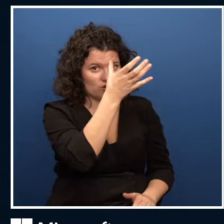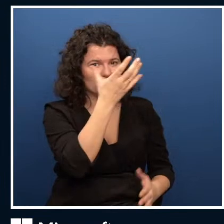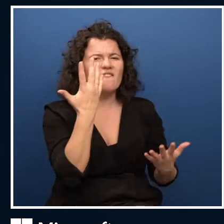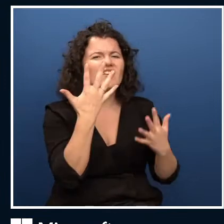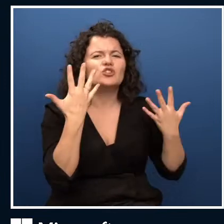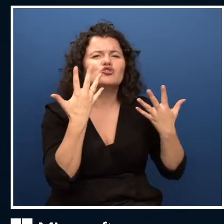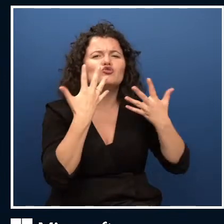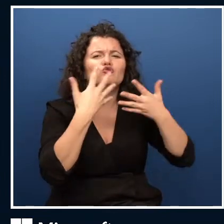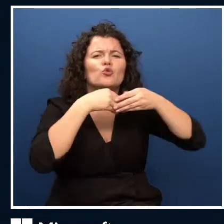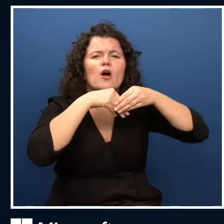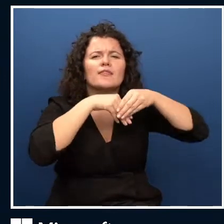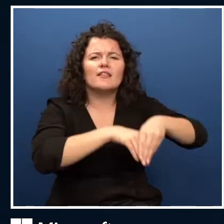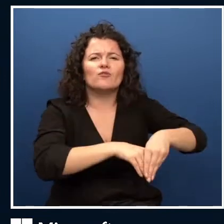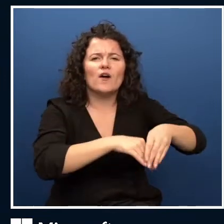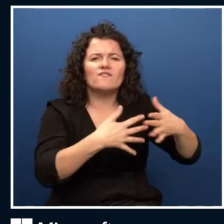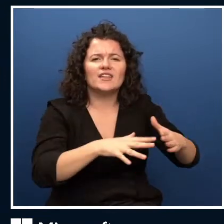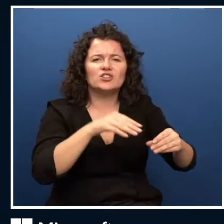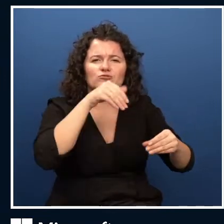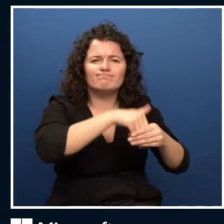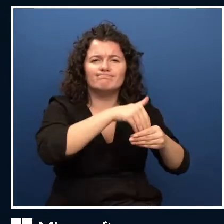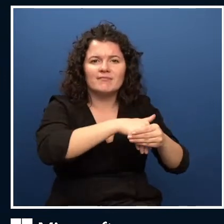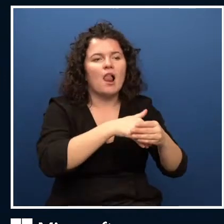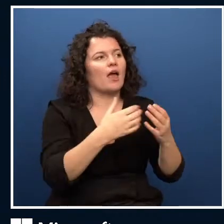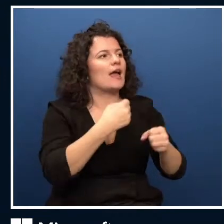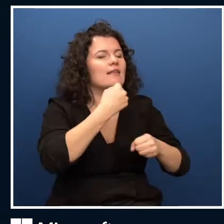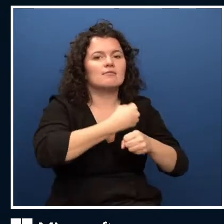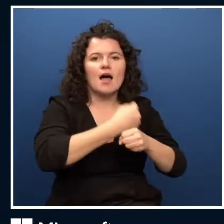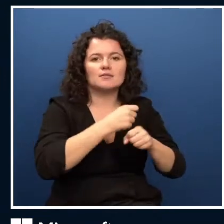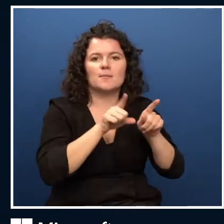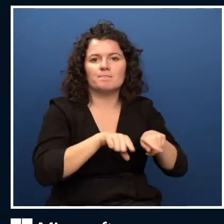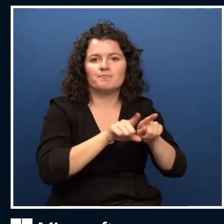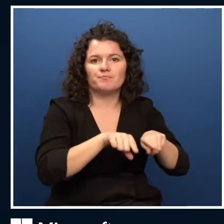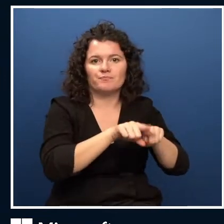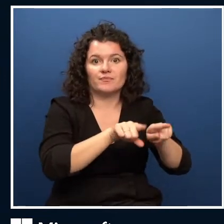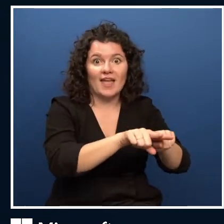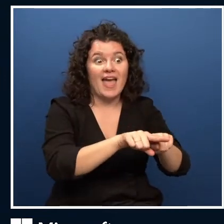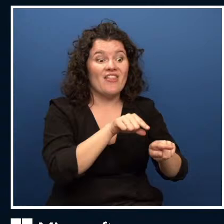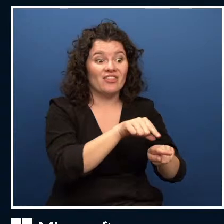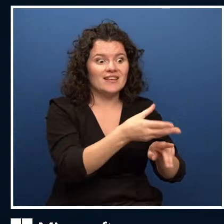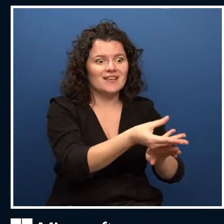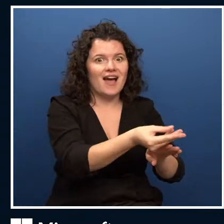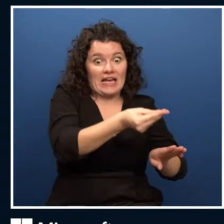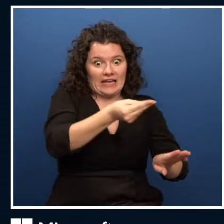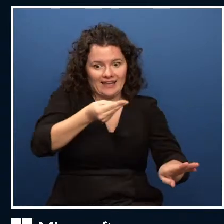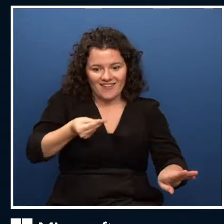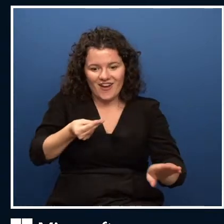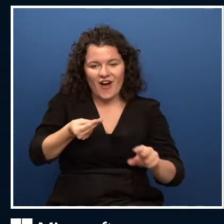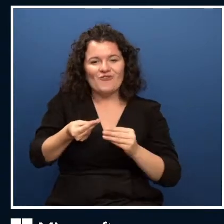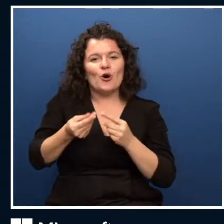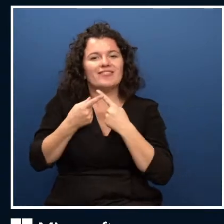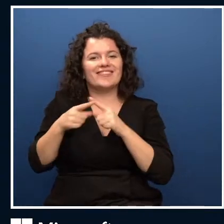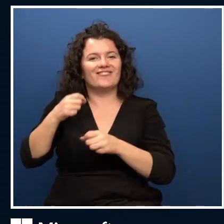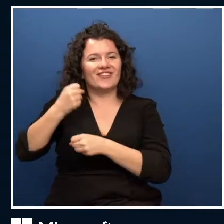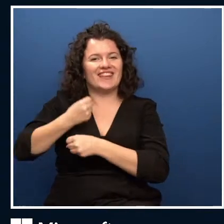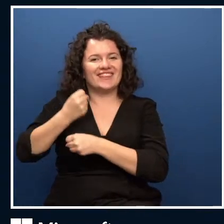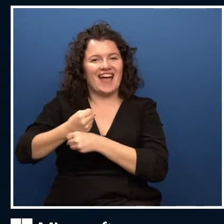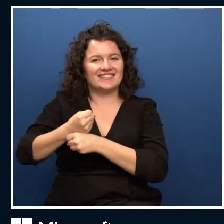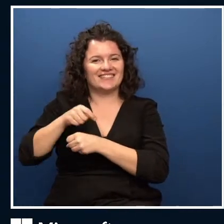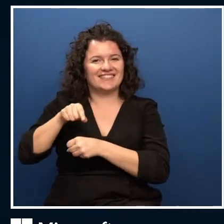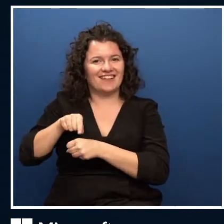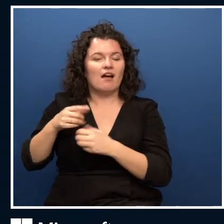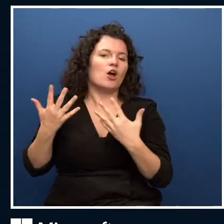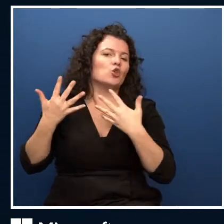from one task and apply that knowledge to a different task. So for example, a neural network has